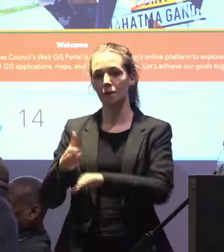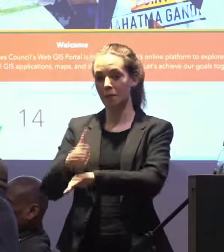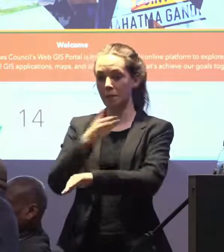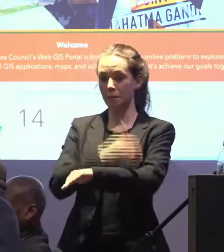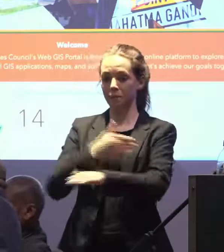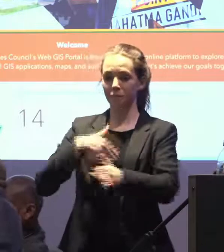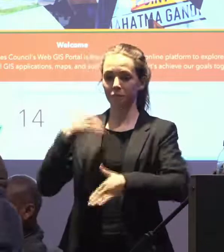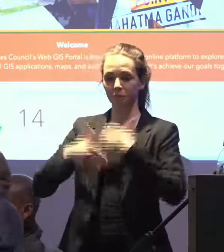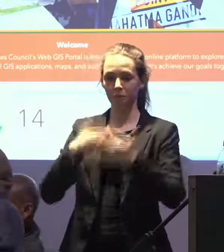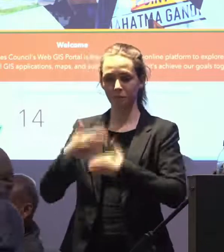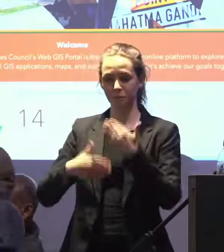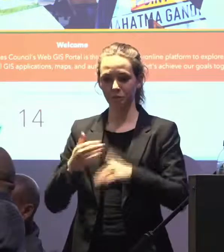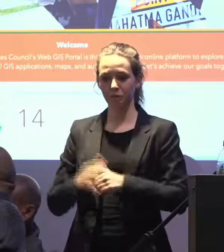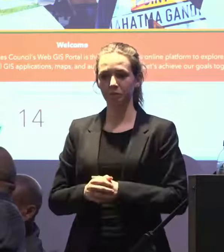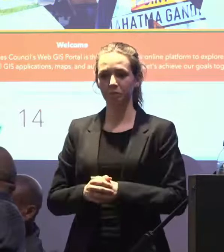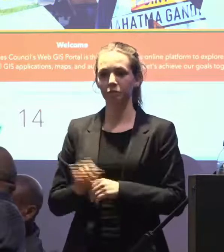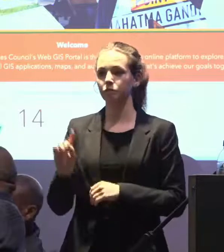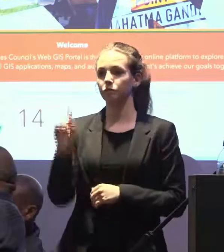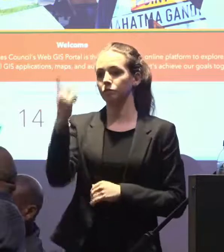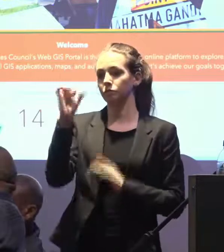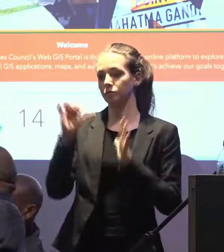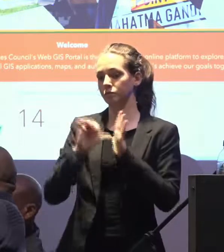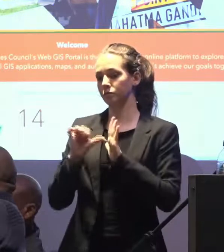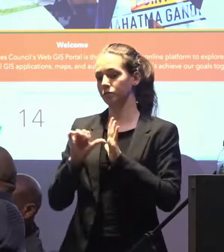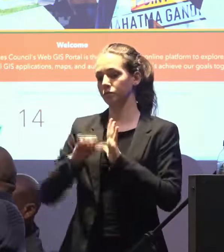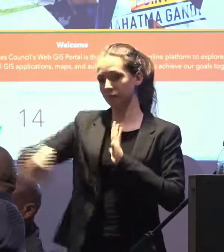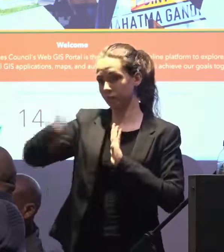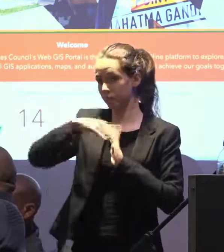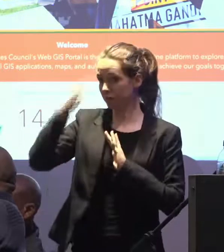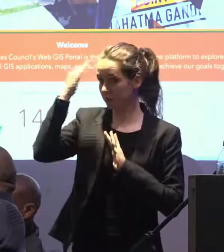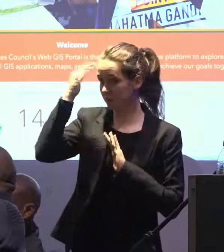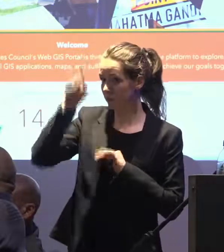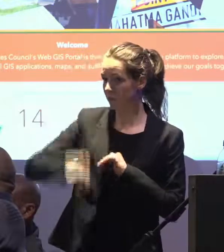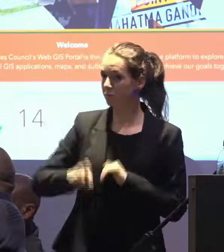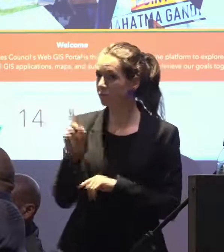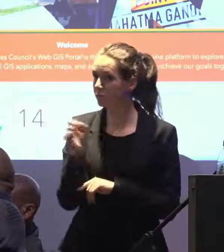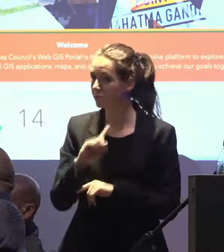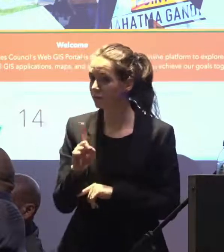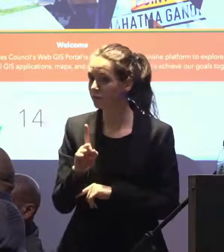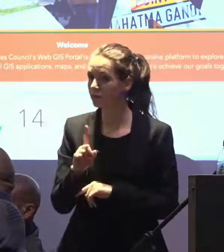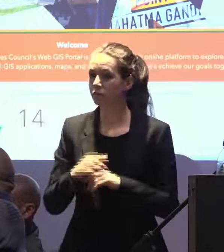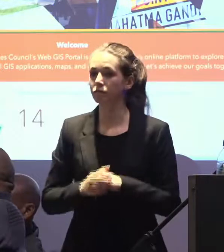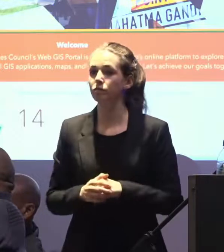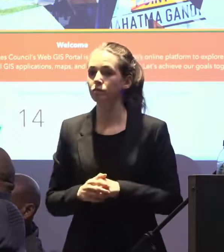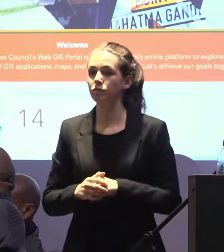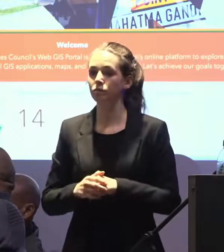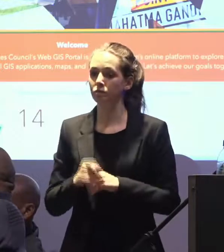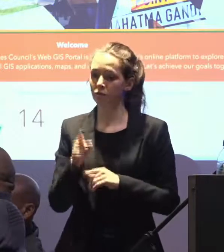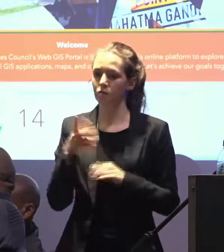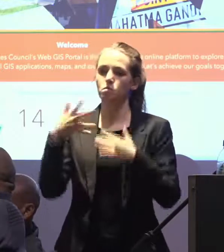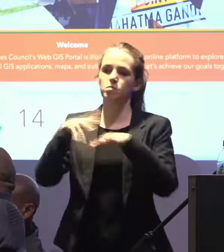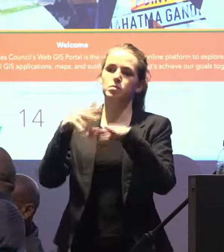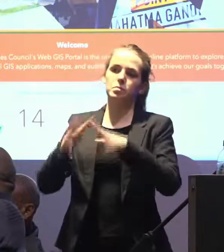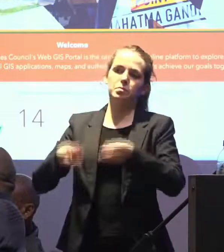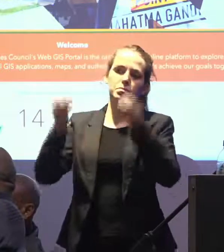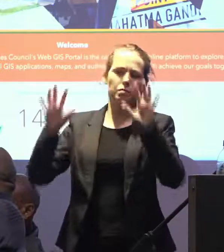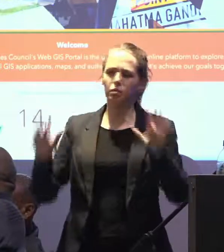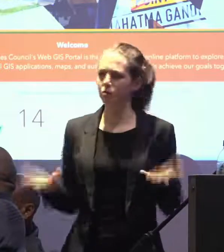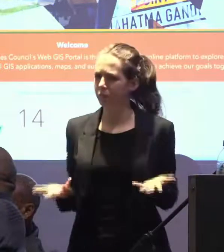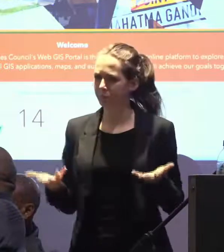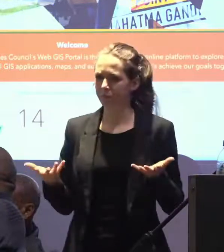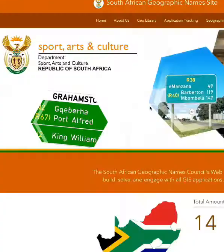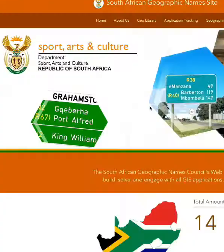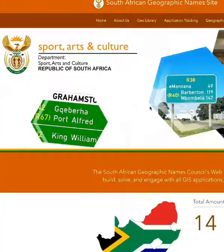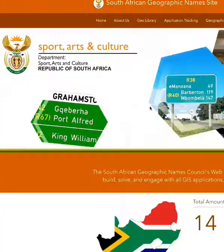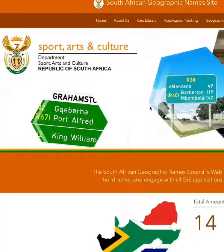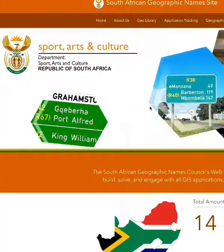first thing that it will be prudent for all of us to know is what is this, how do we get to this website? At the